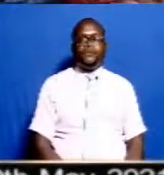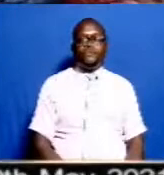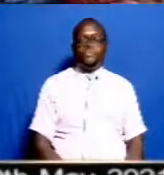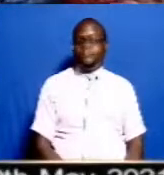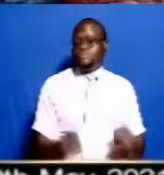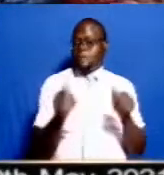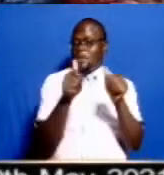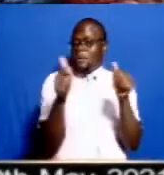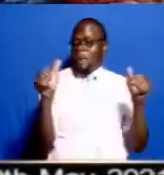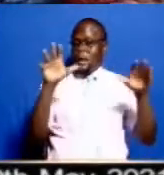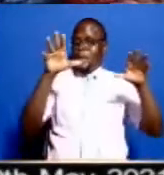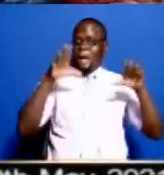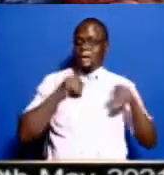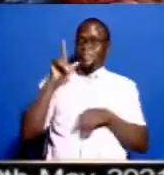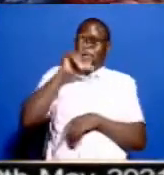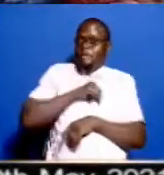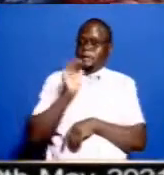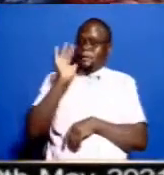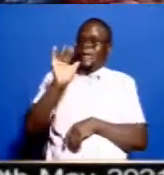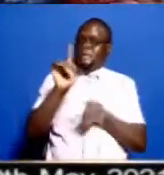Is it